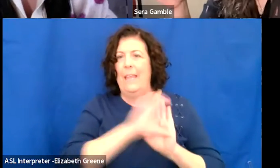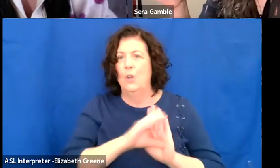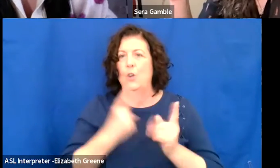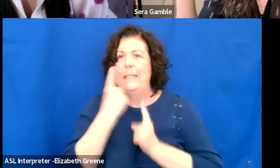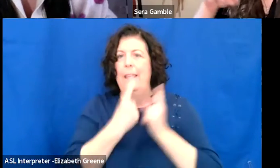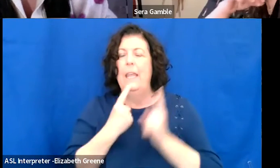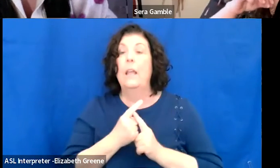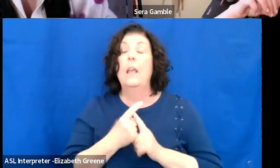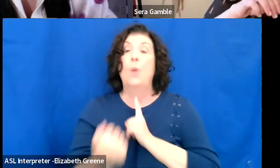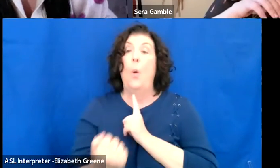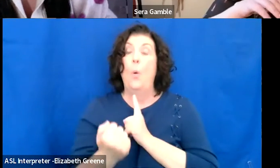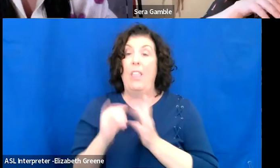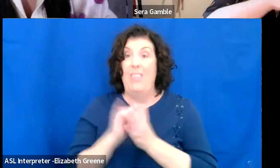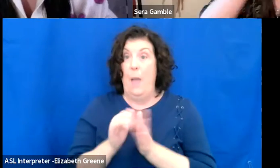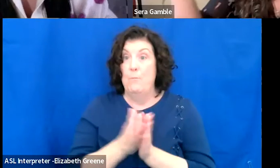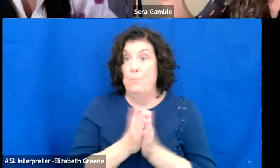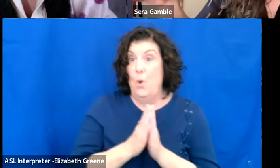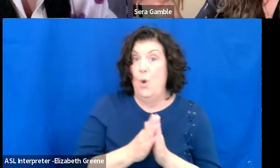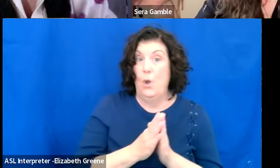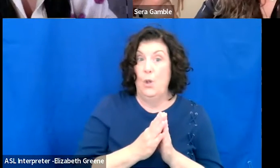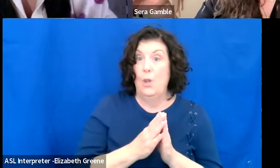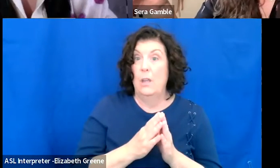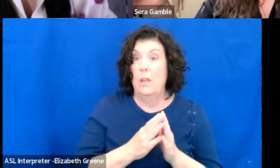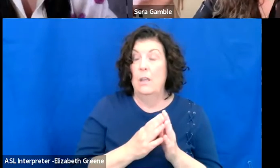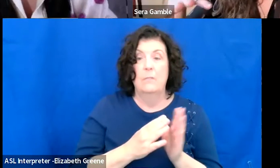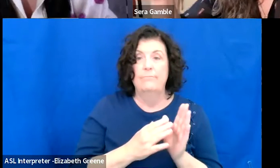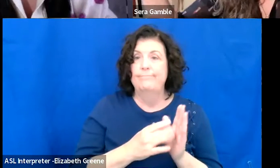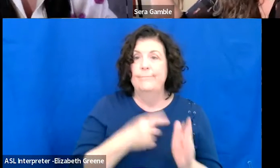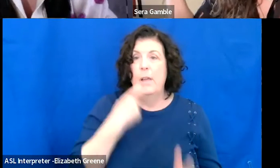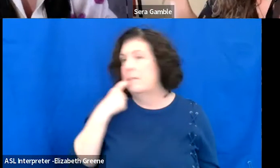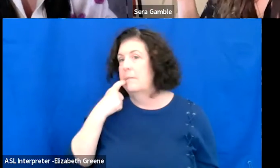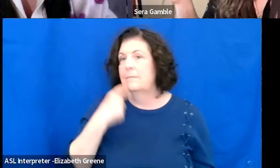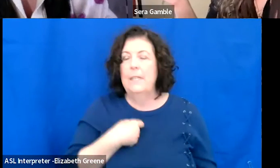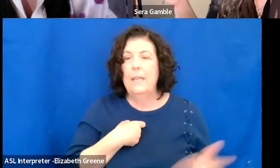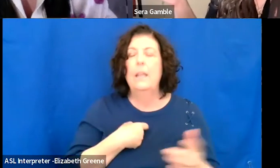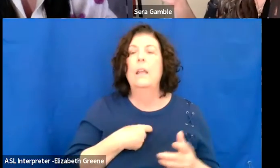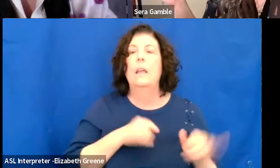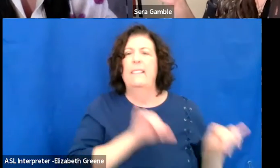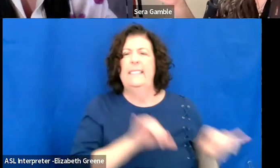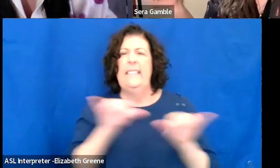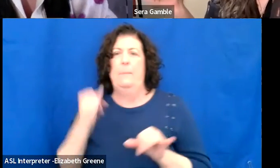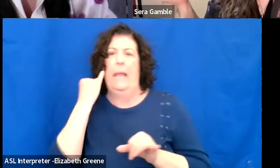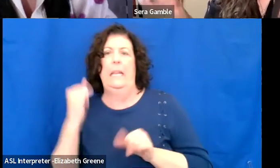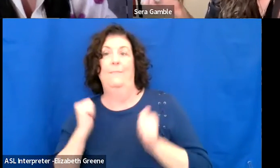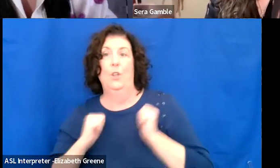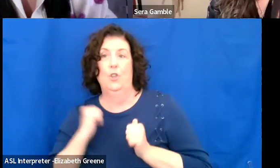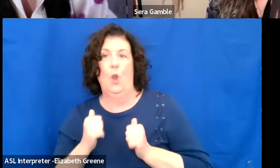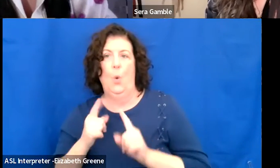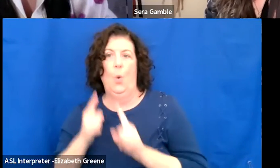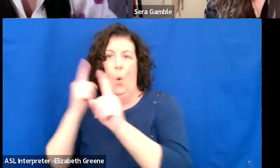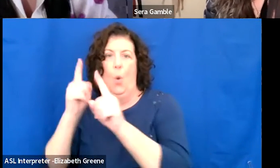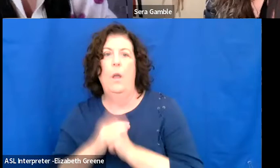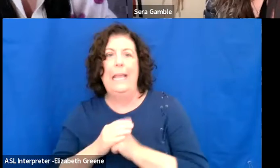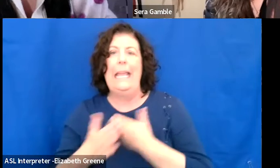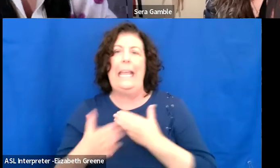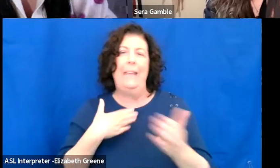me that the show has the ambition to do on all of the viewers, which is, even though I kind of saw that